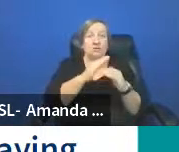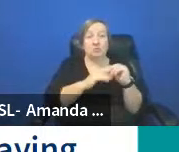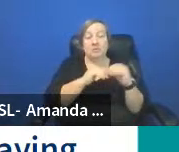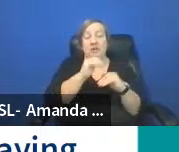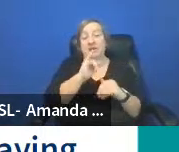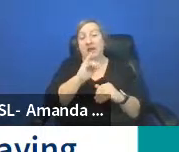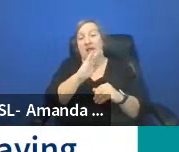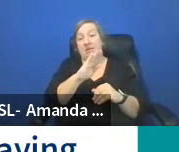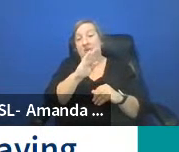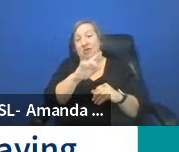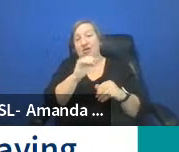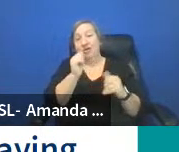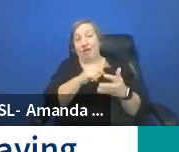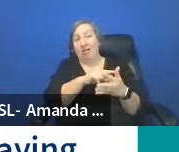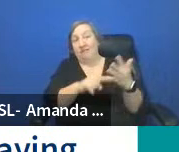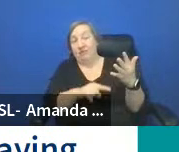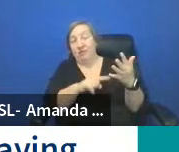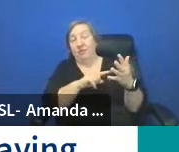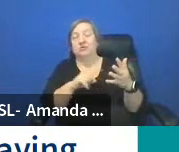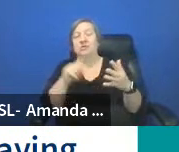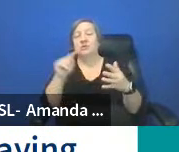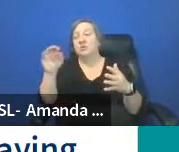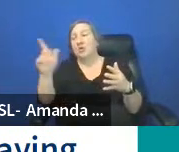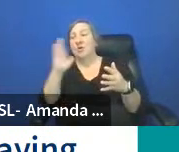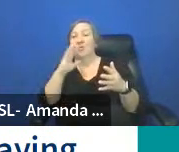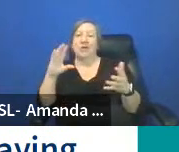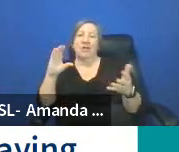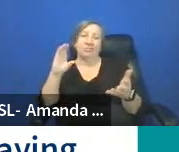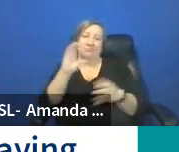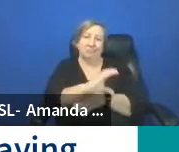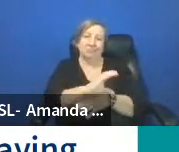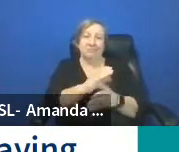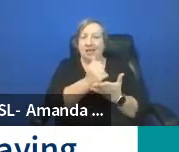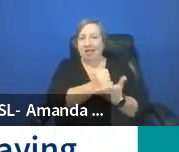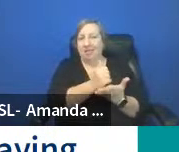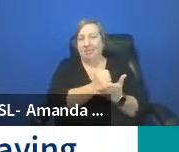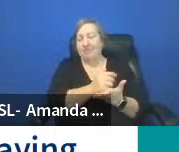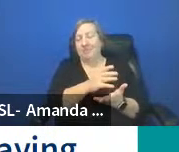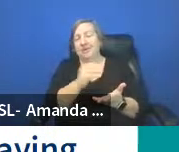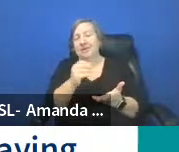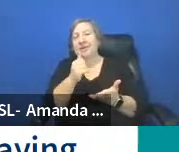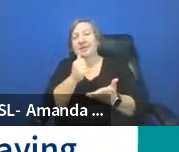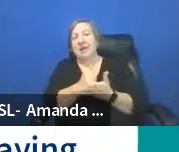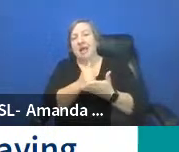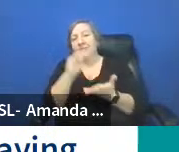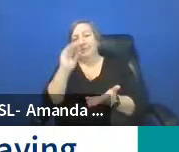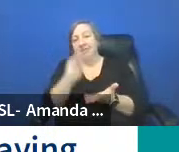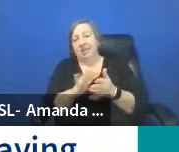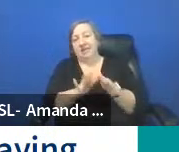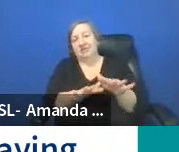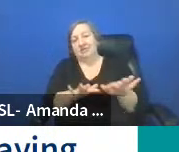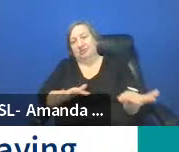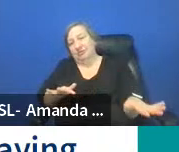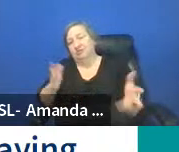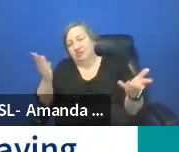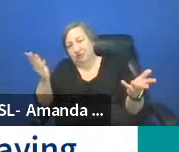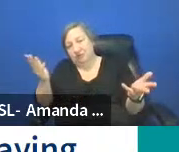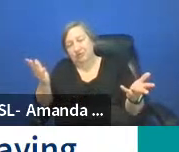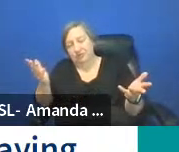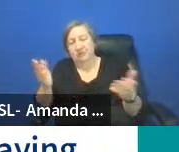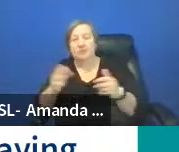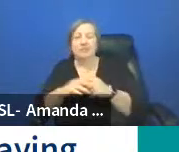all of those things tolling helps fund, and it also helps address congestion. So